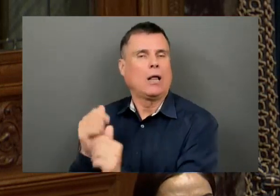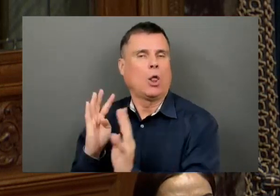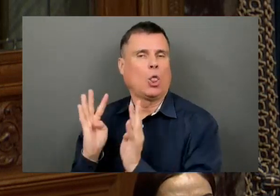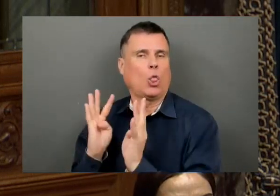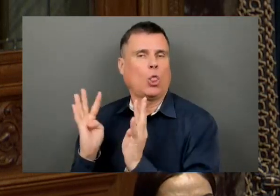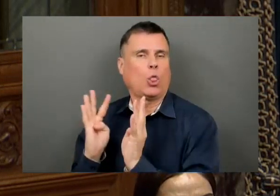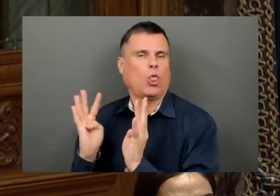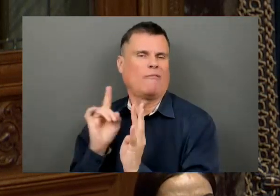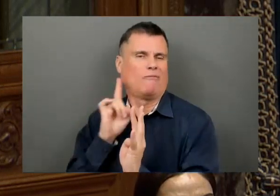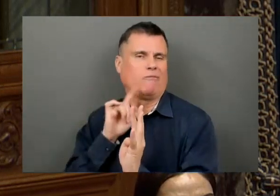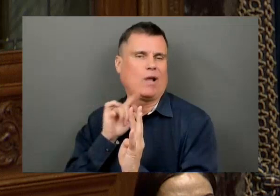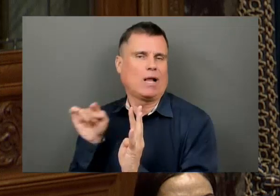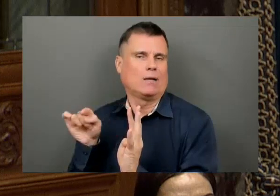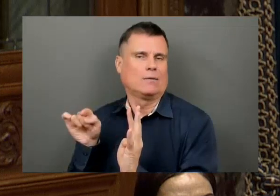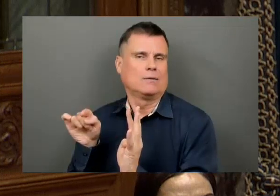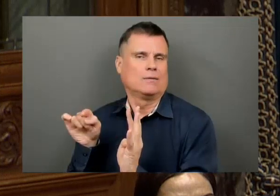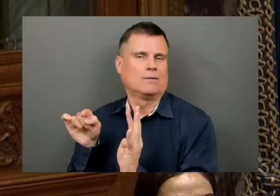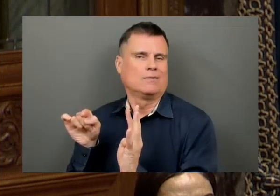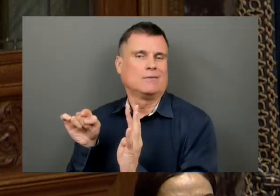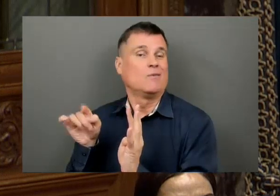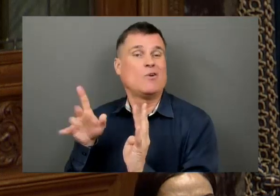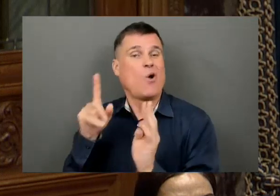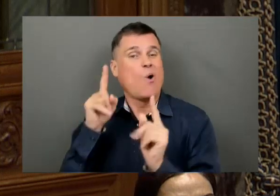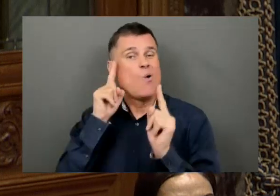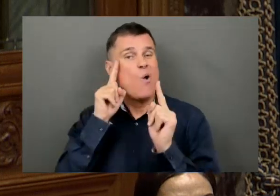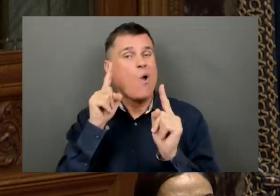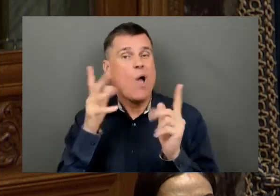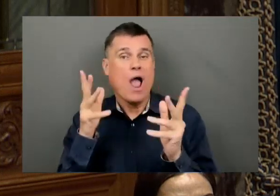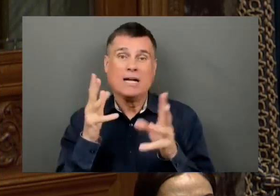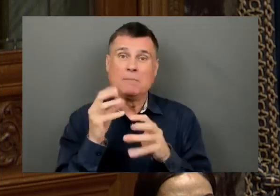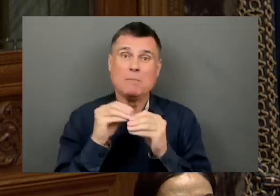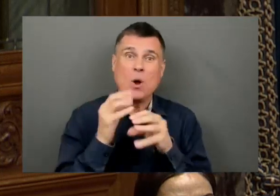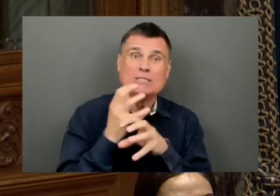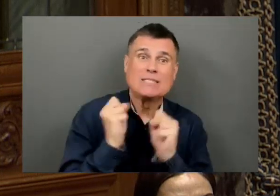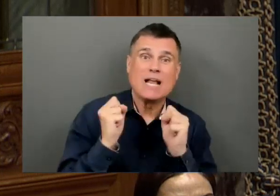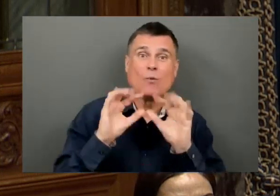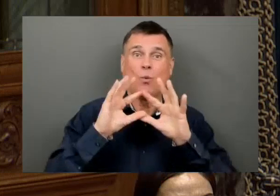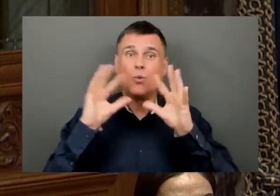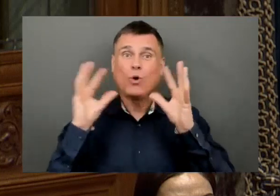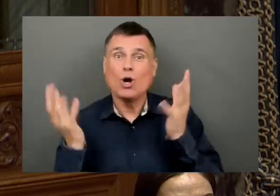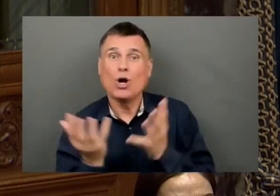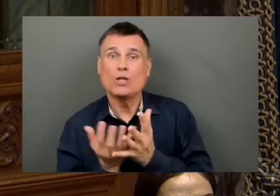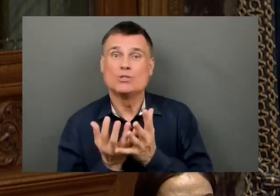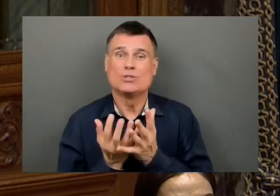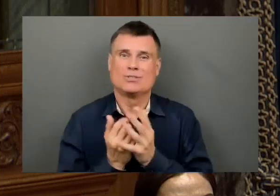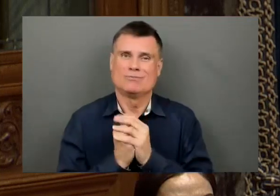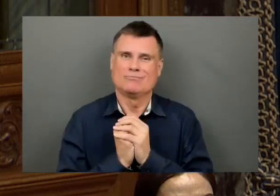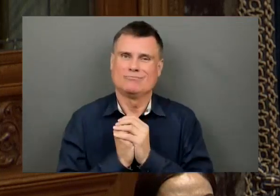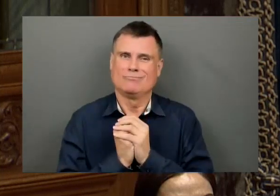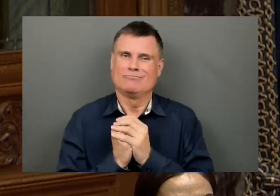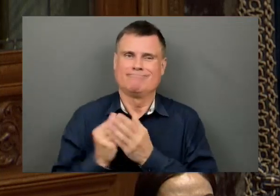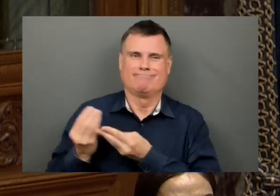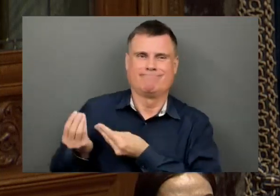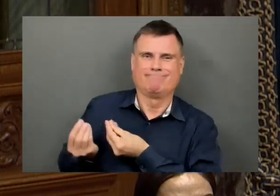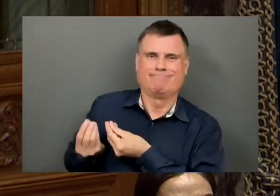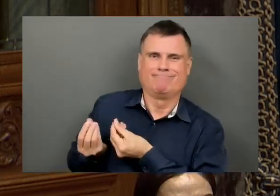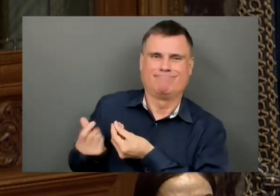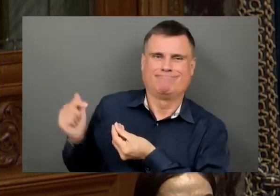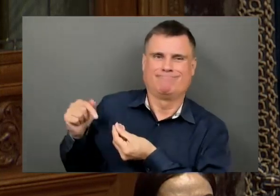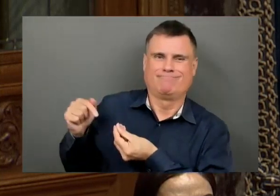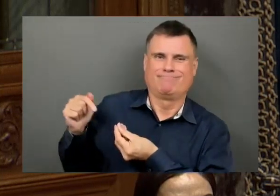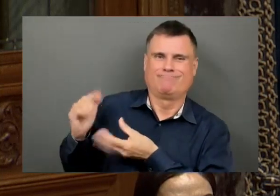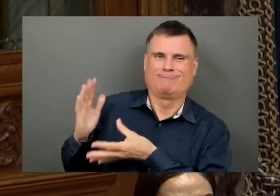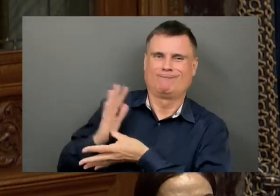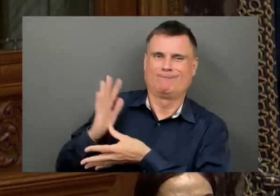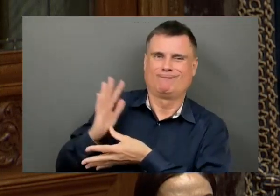safer world. But BC Hydro is already cutting corners when it comes to the transmission lines that are going to deliver the electricity to the